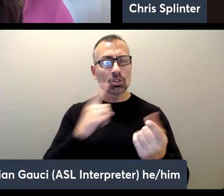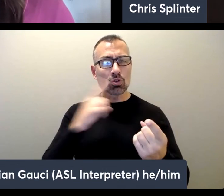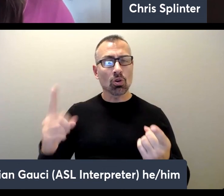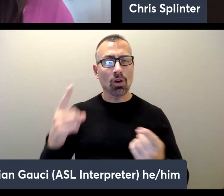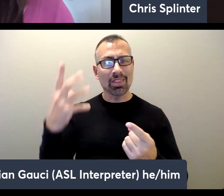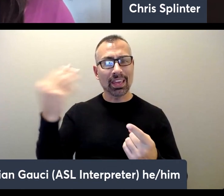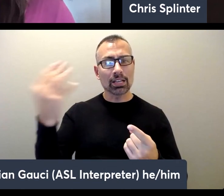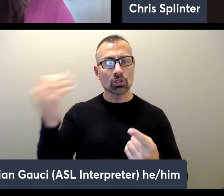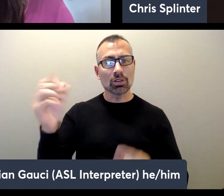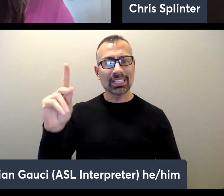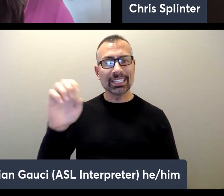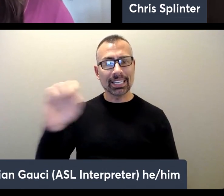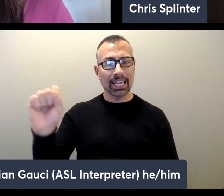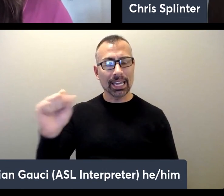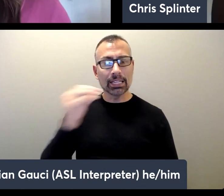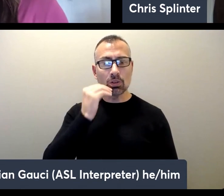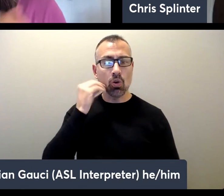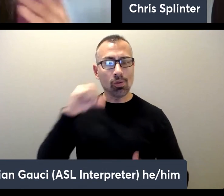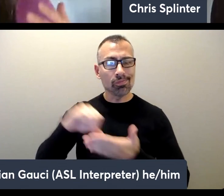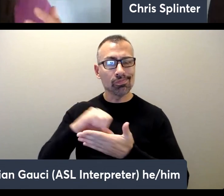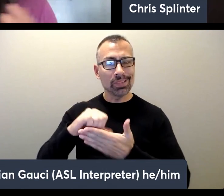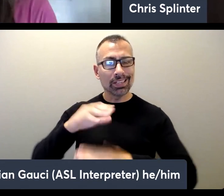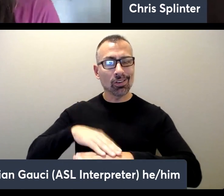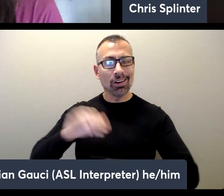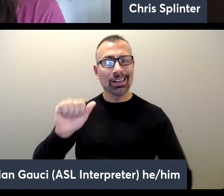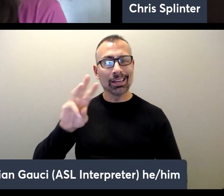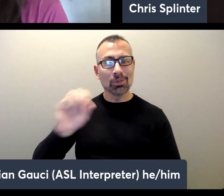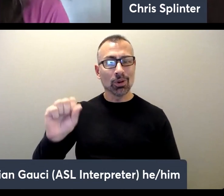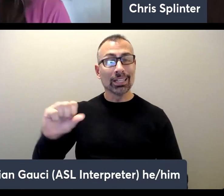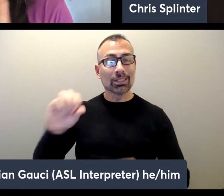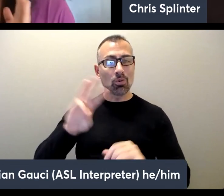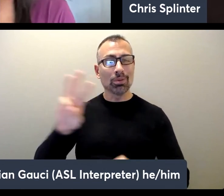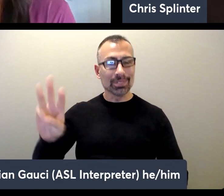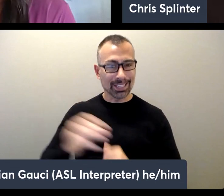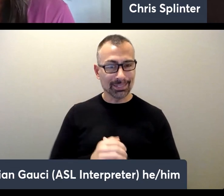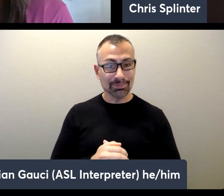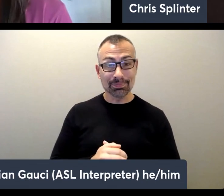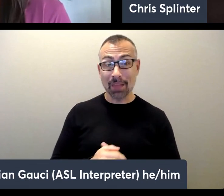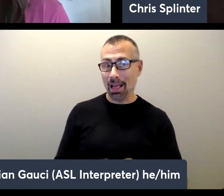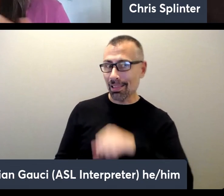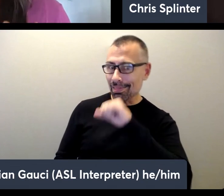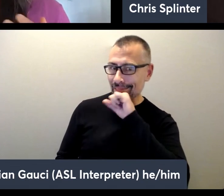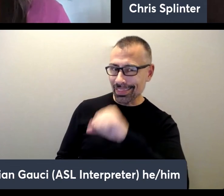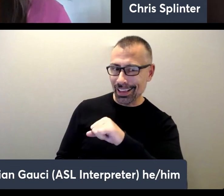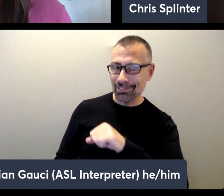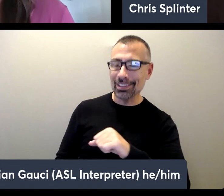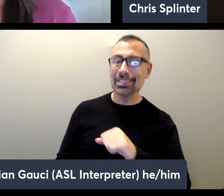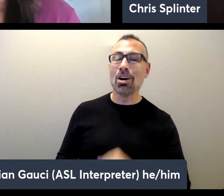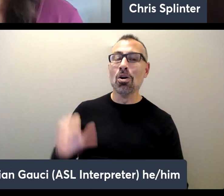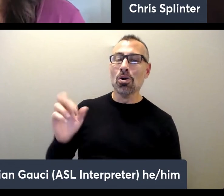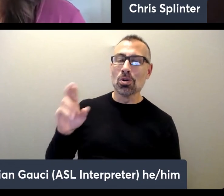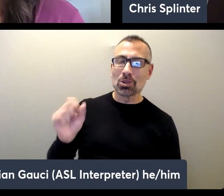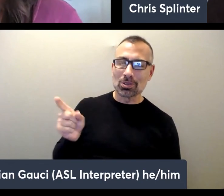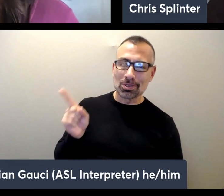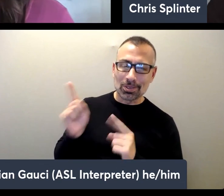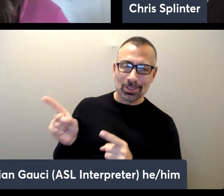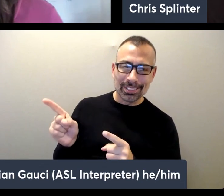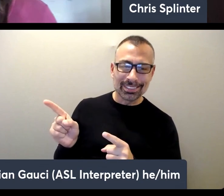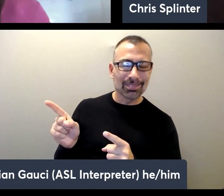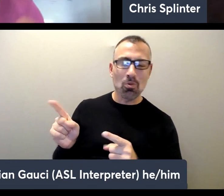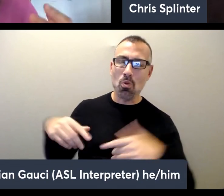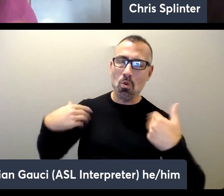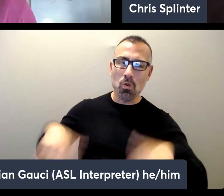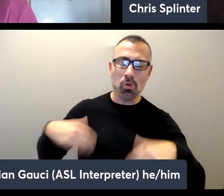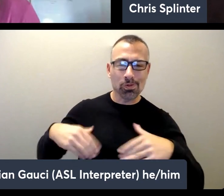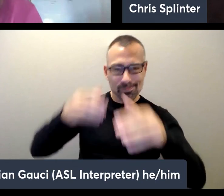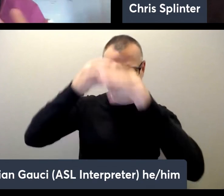on the AWS website. Love it. All right, Chris, thank you so much. You are a wealth of knowledge.